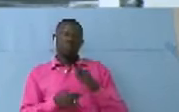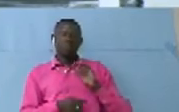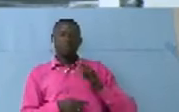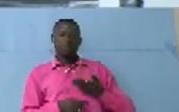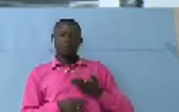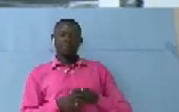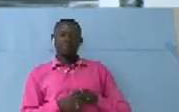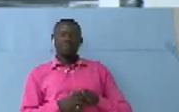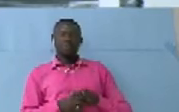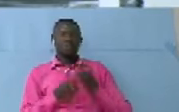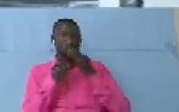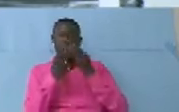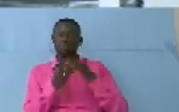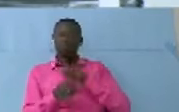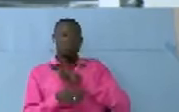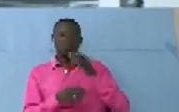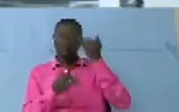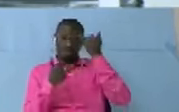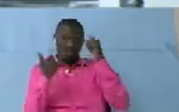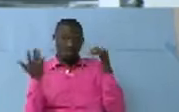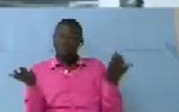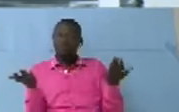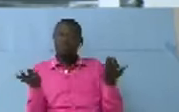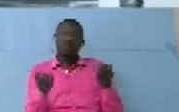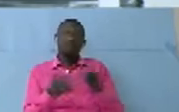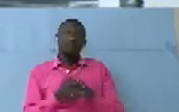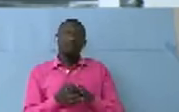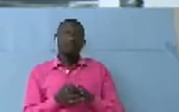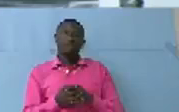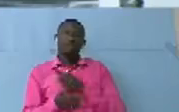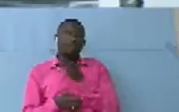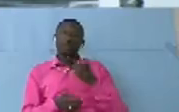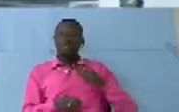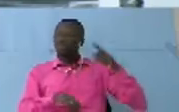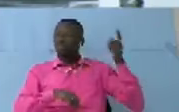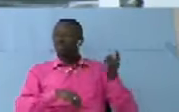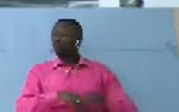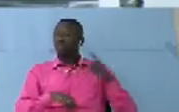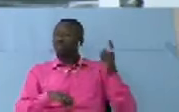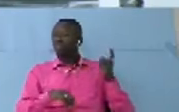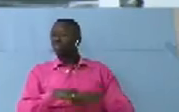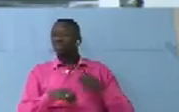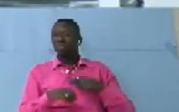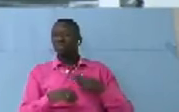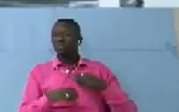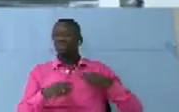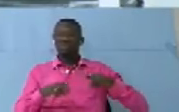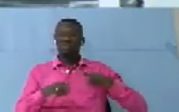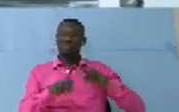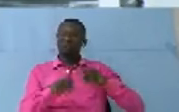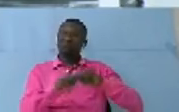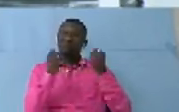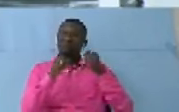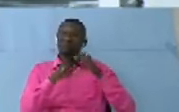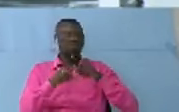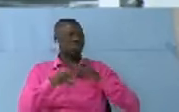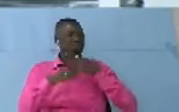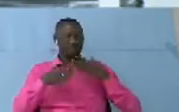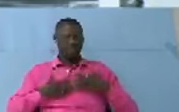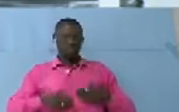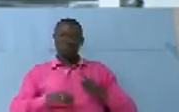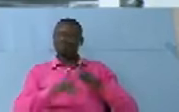no idea. So I said to them, no idea. Yambute yambalo betinya. They beat me and they destroy